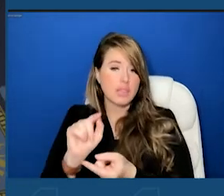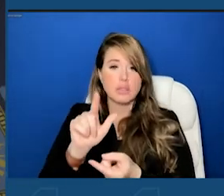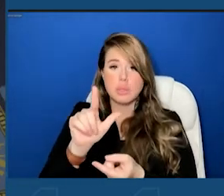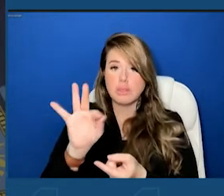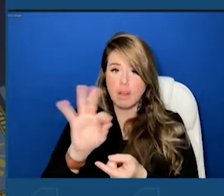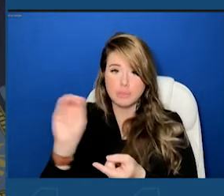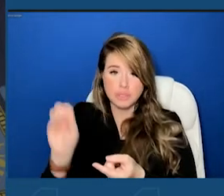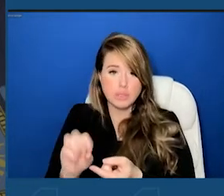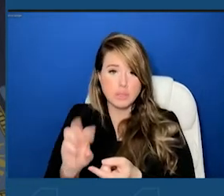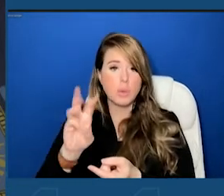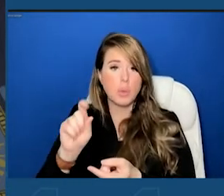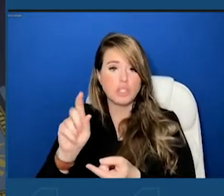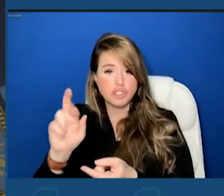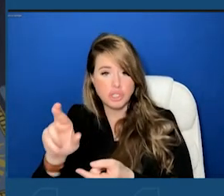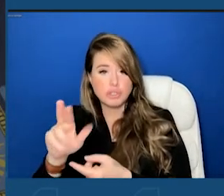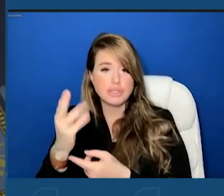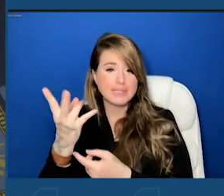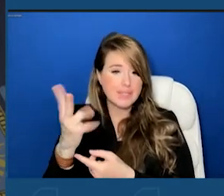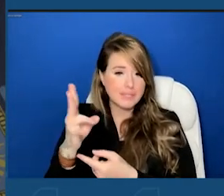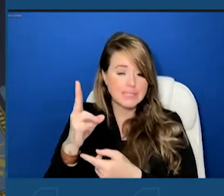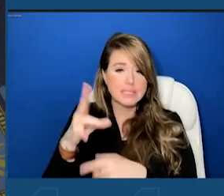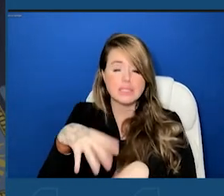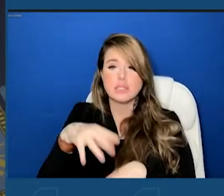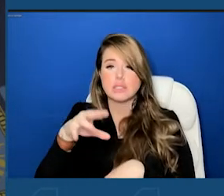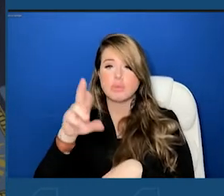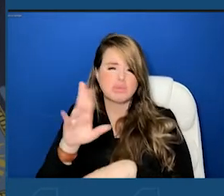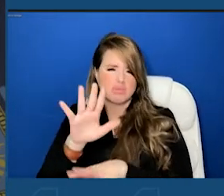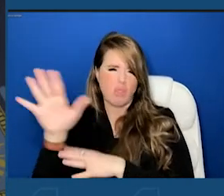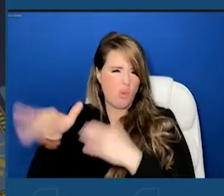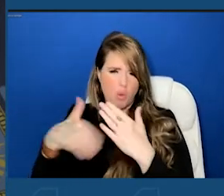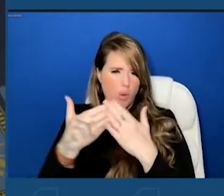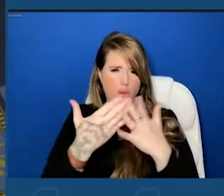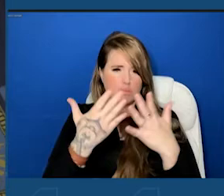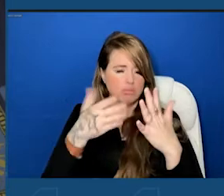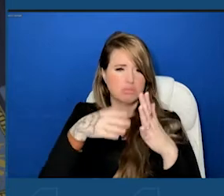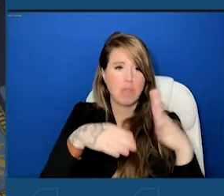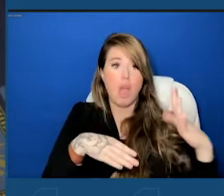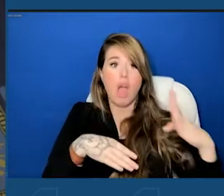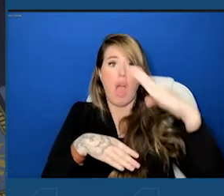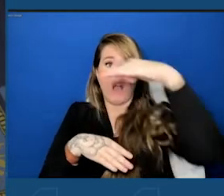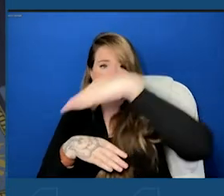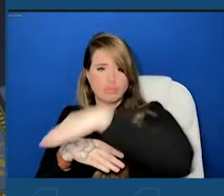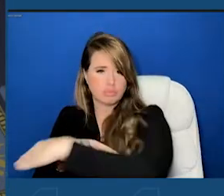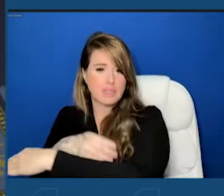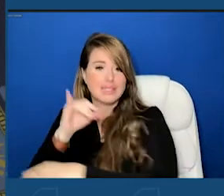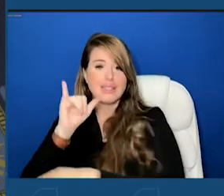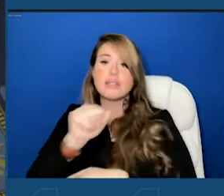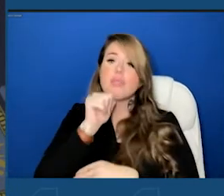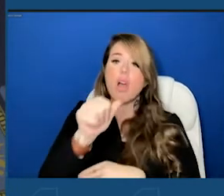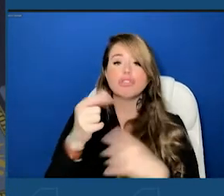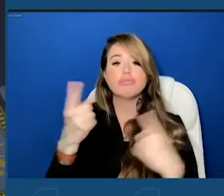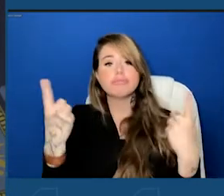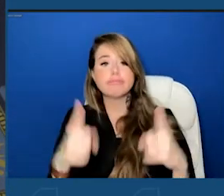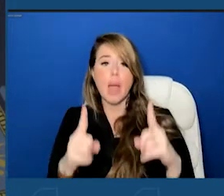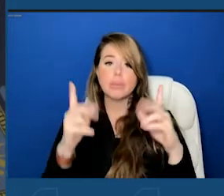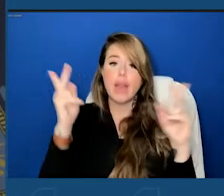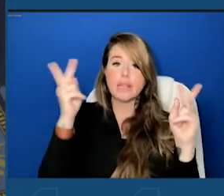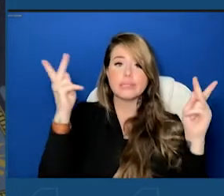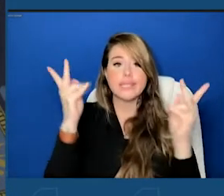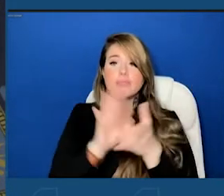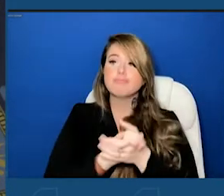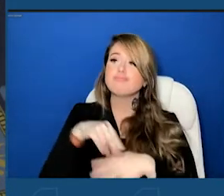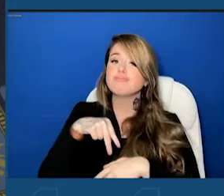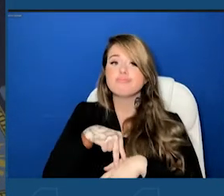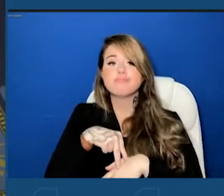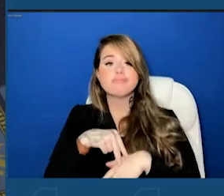17%. Rochester down 13%. All give jurisdictions, and it didn't happen by accident. You don't just stand there and realize, I hope the crime goes down. Boy,